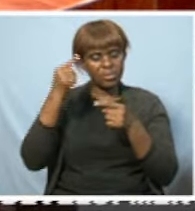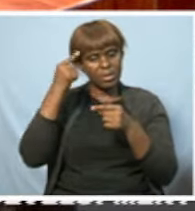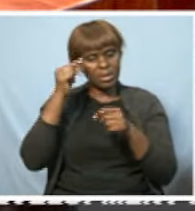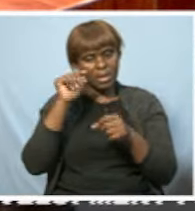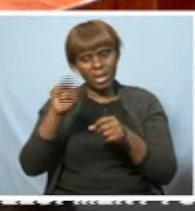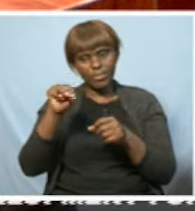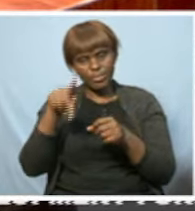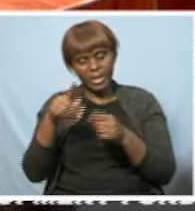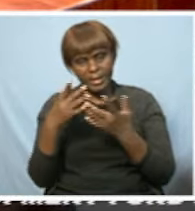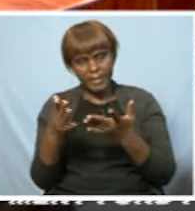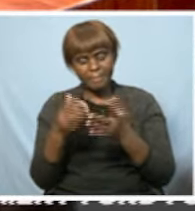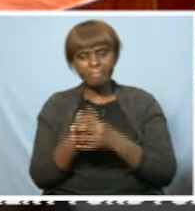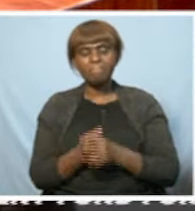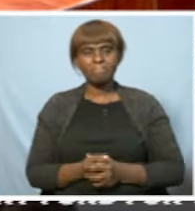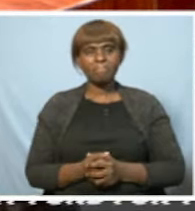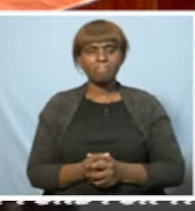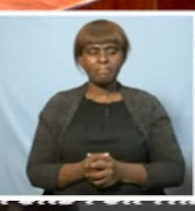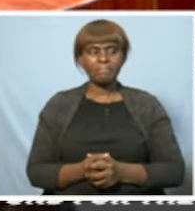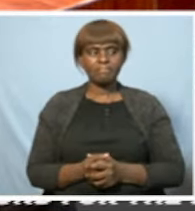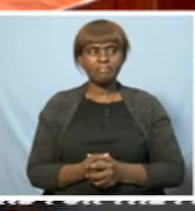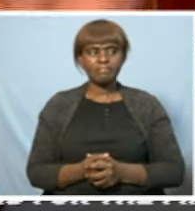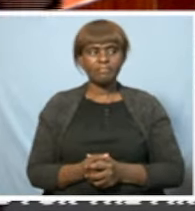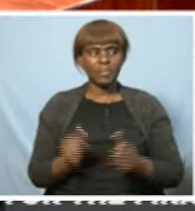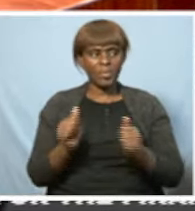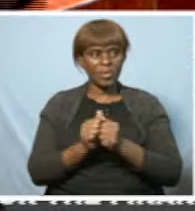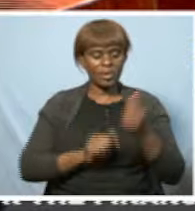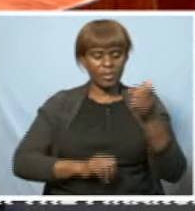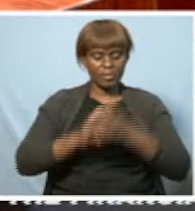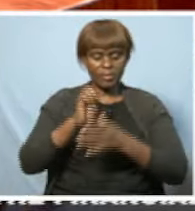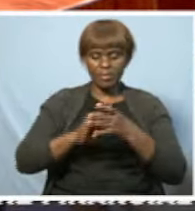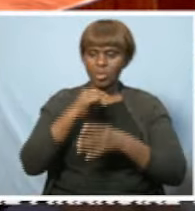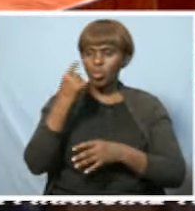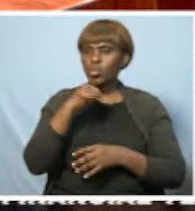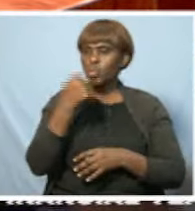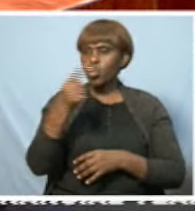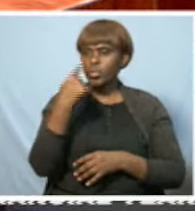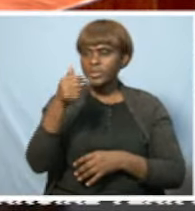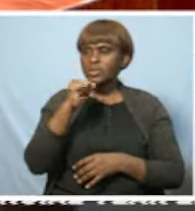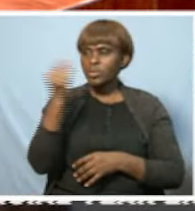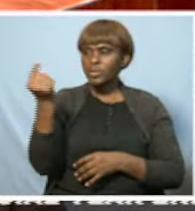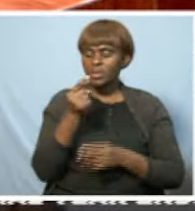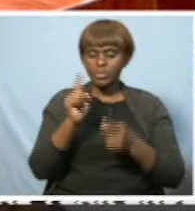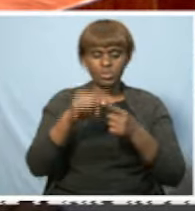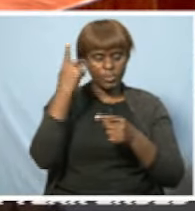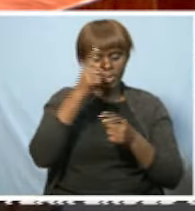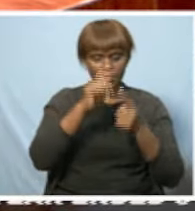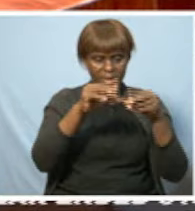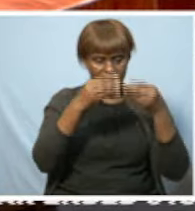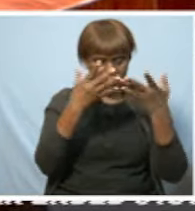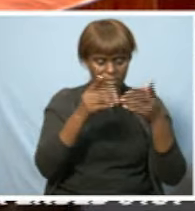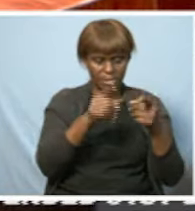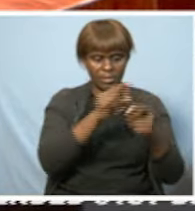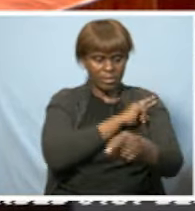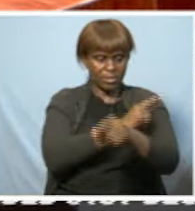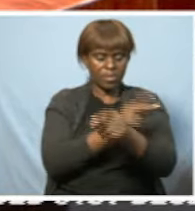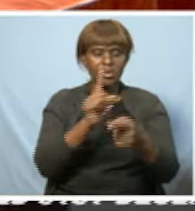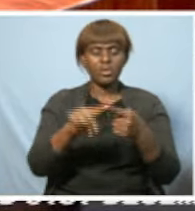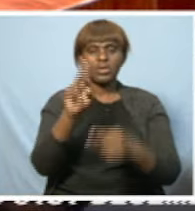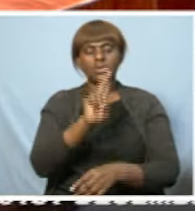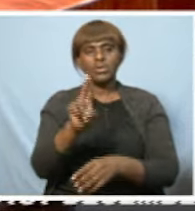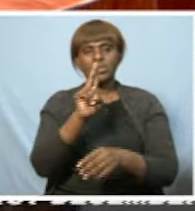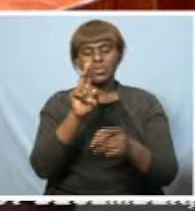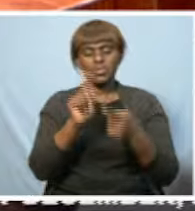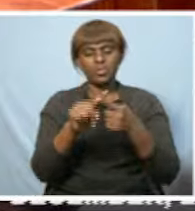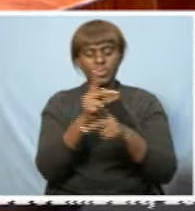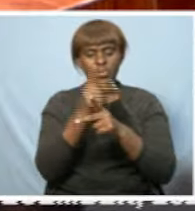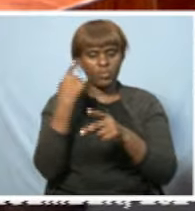MP, and the executive who don't come to PETAUKE but have given the resources to be used, to take care